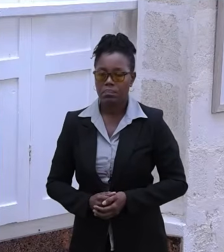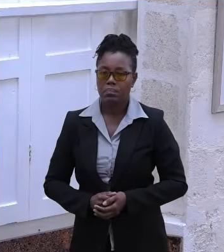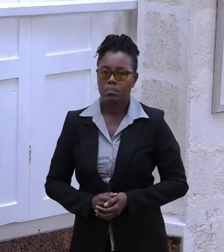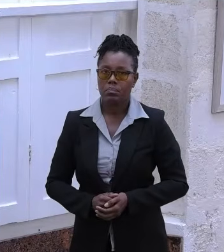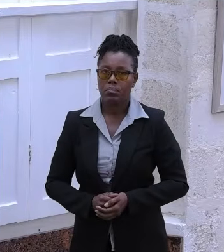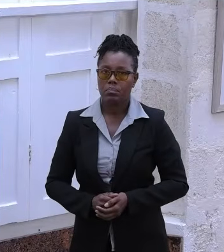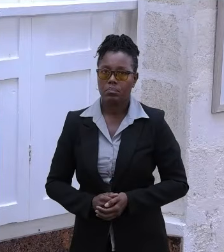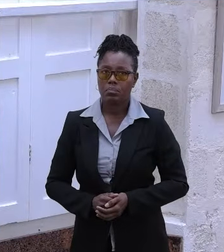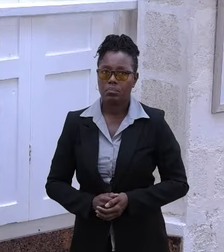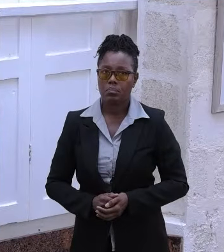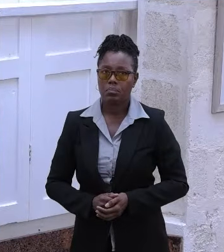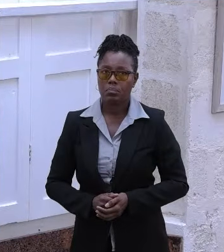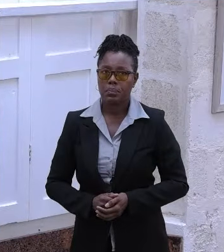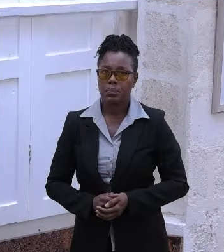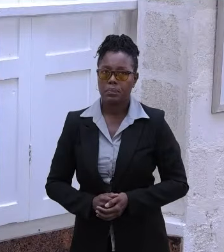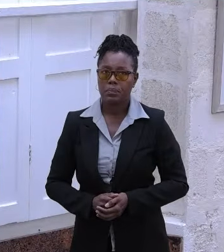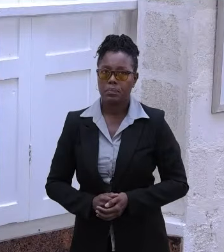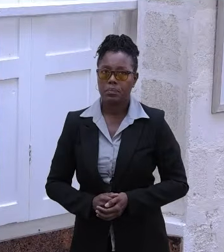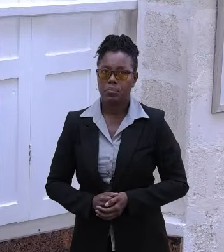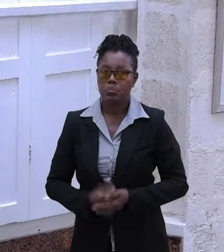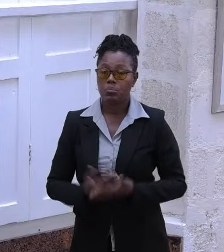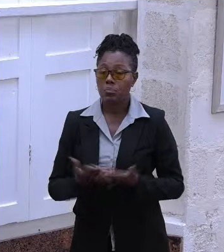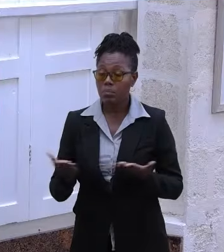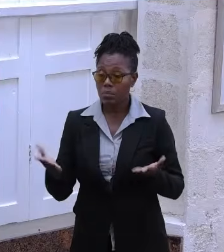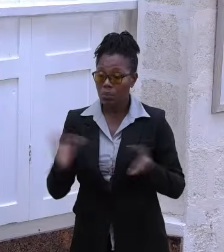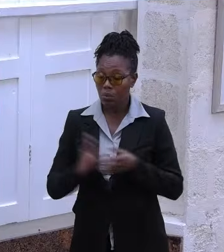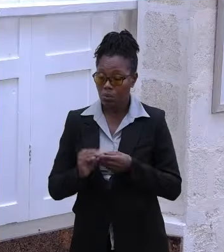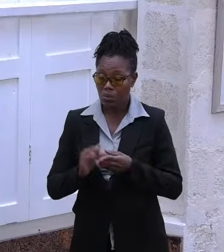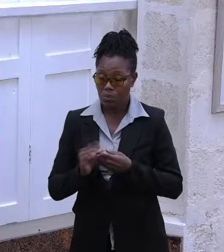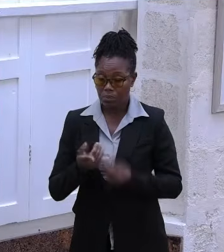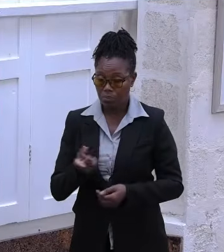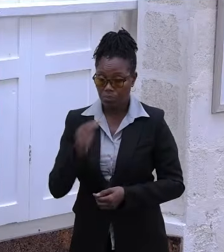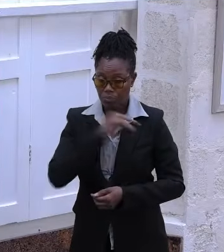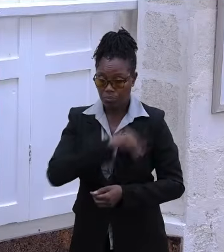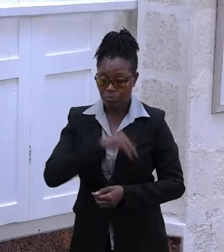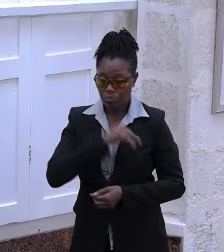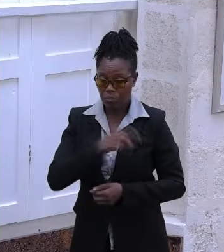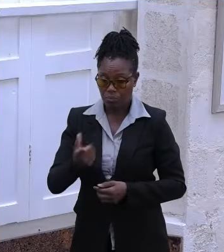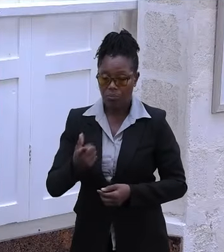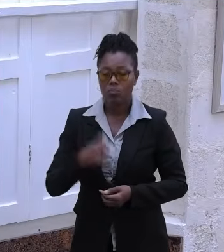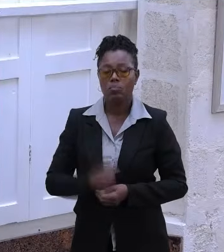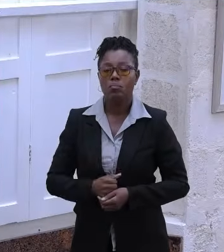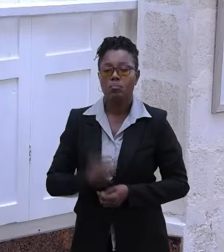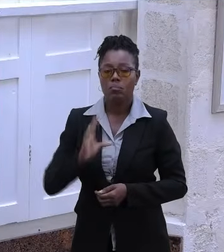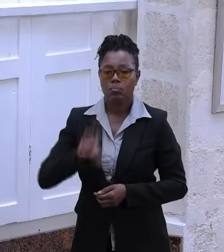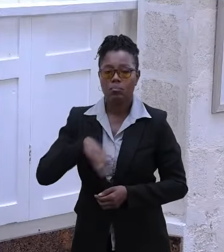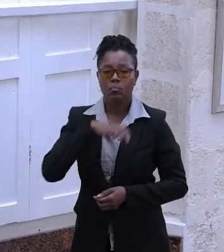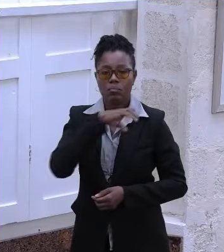And their broad agreement that the qualifying periods for citizenship are too short,